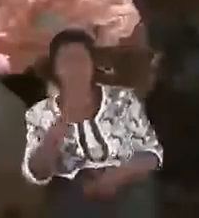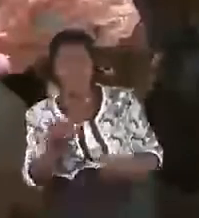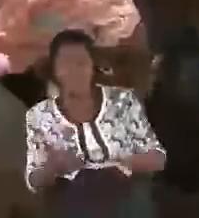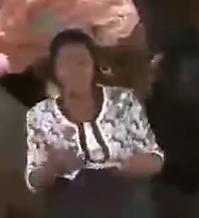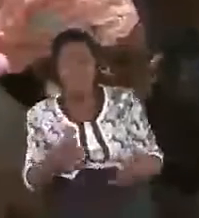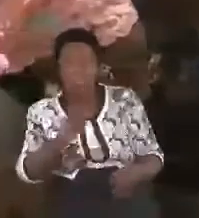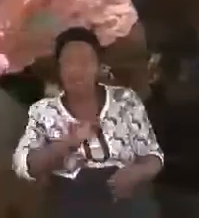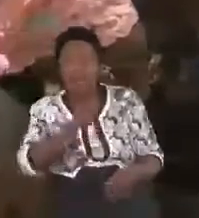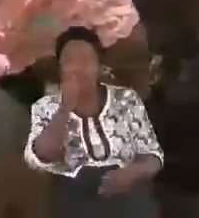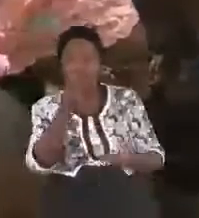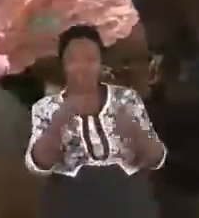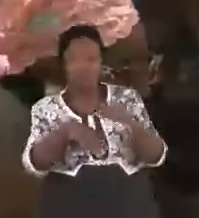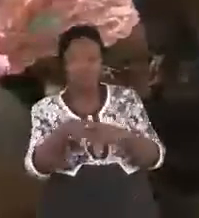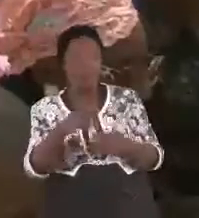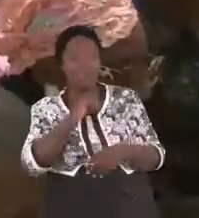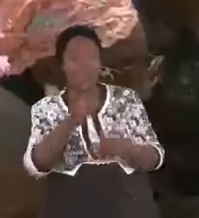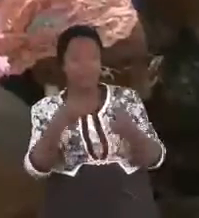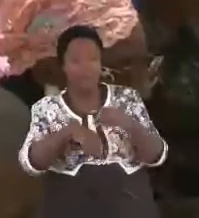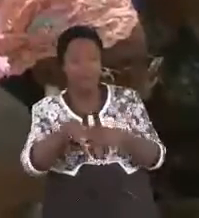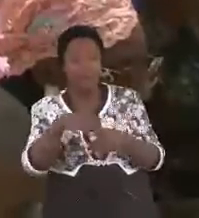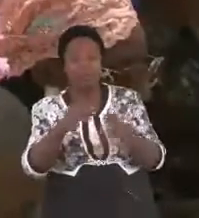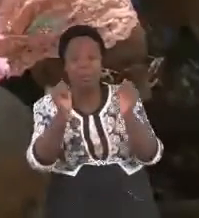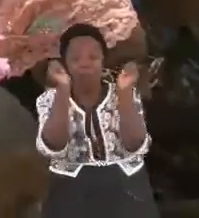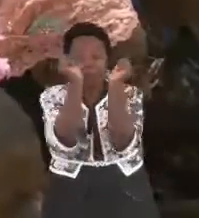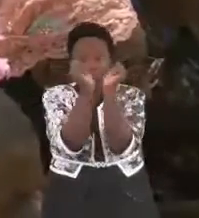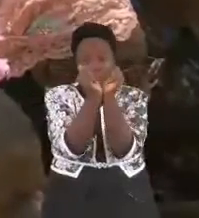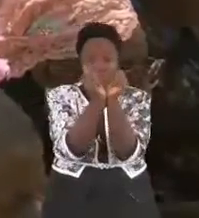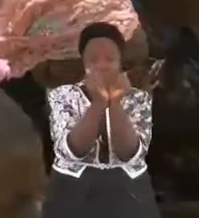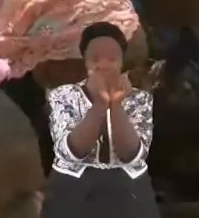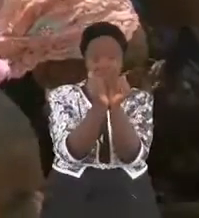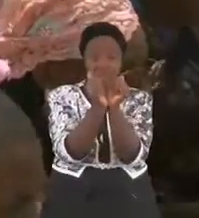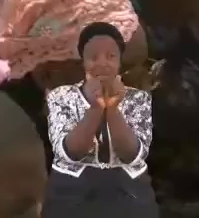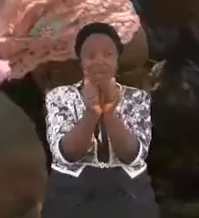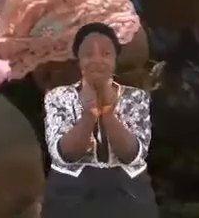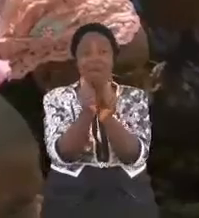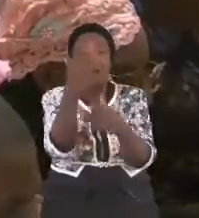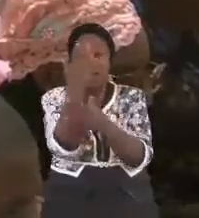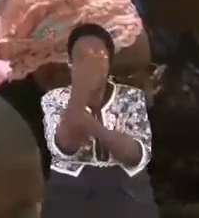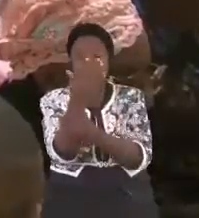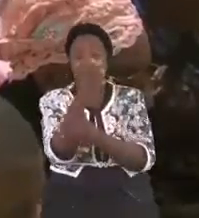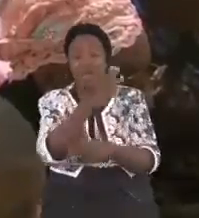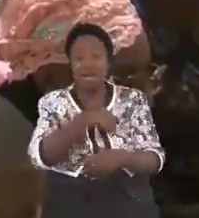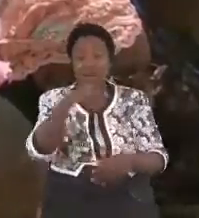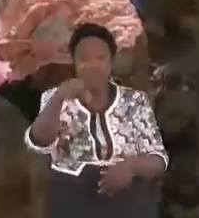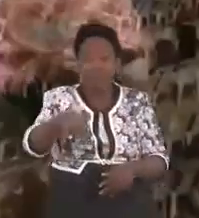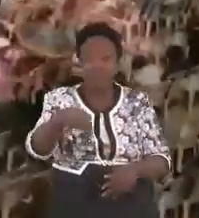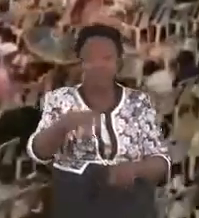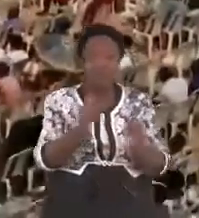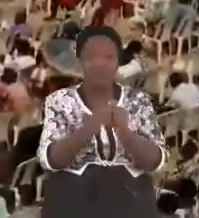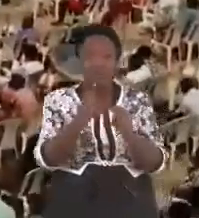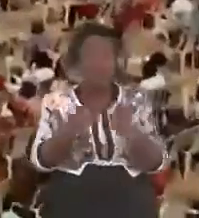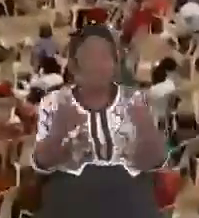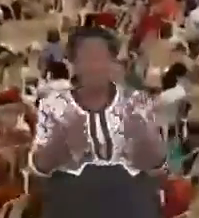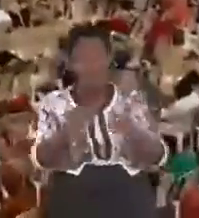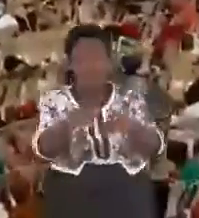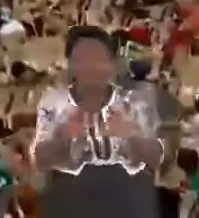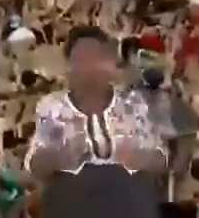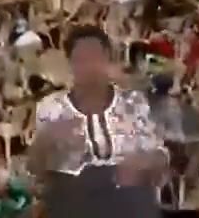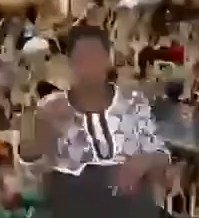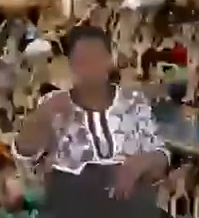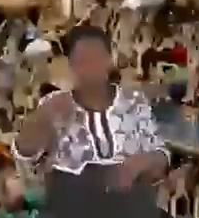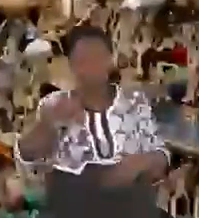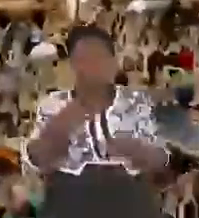bounce hand and foot with the great clothes and his face was bowed